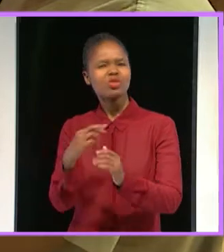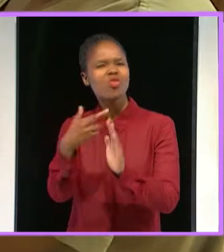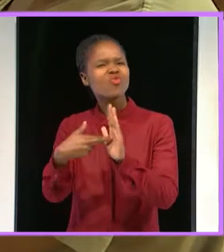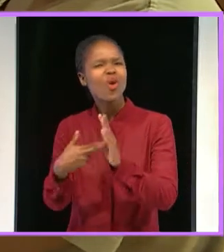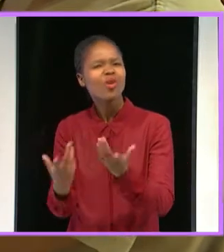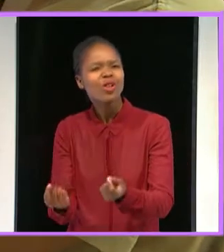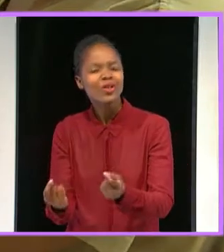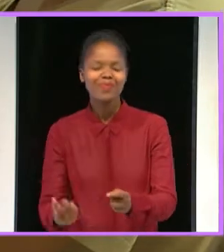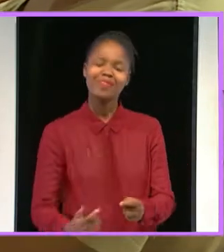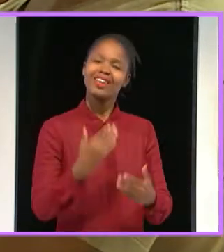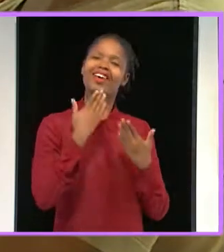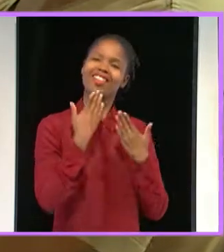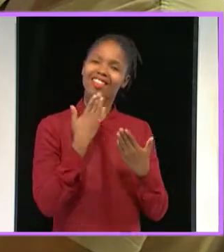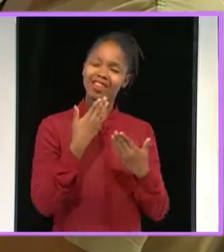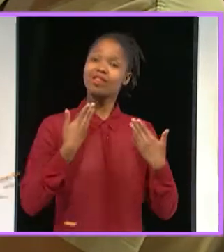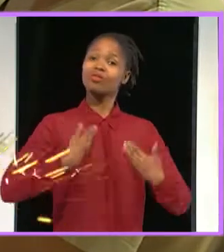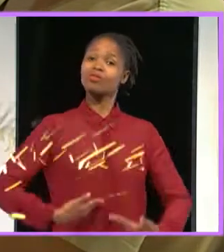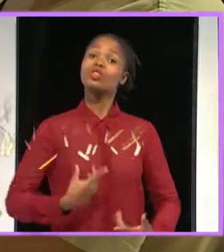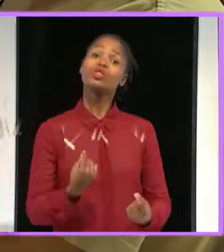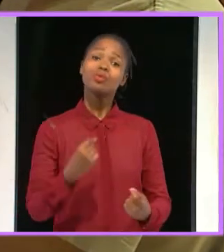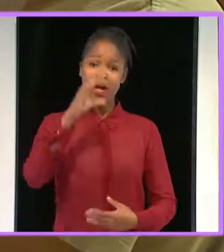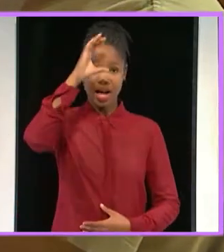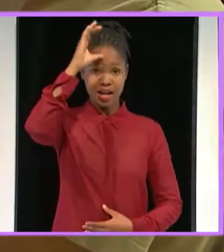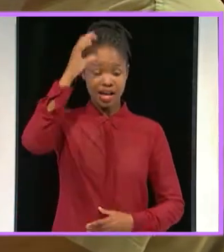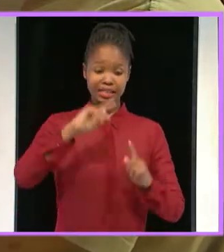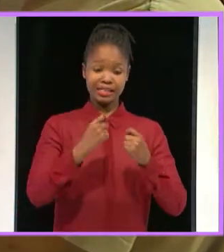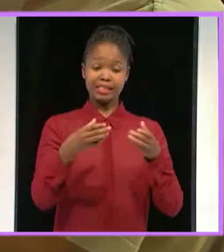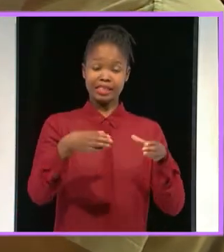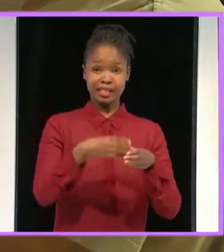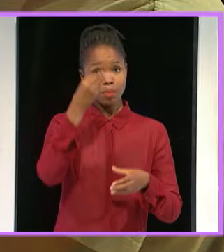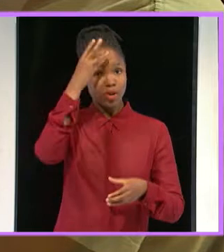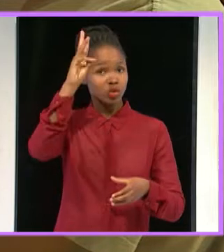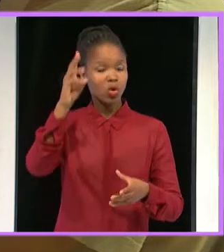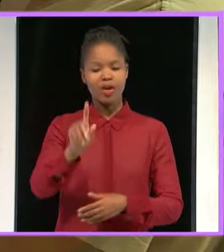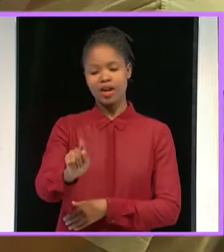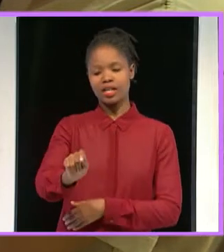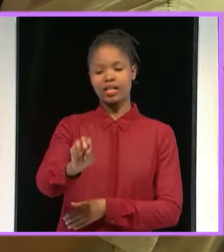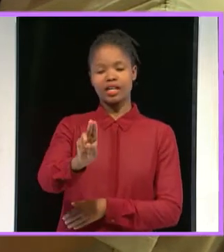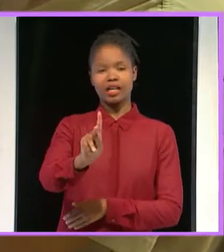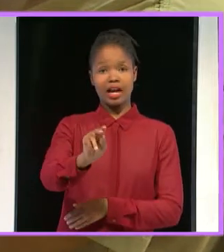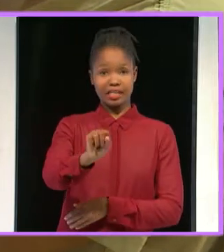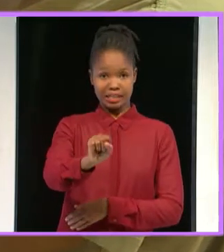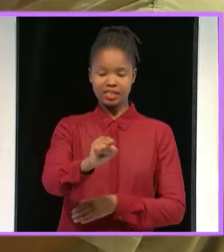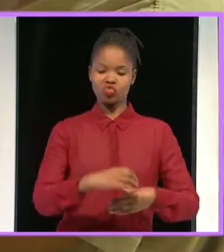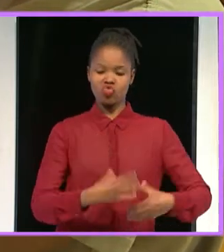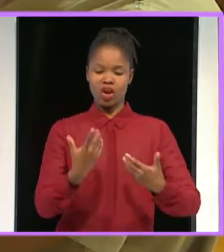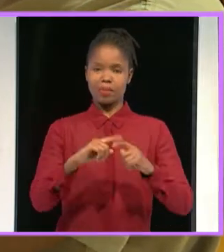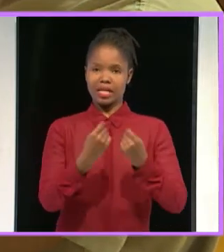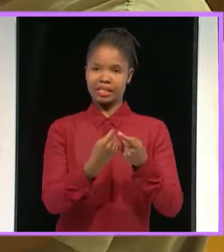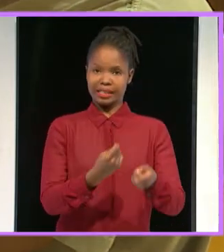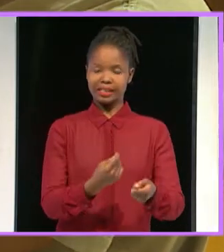Yes, hi. I am the coach of the Tuks wheelchair rugby team here at LC de Villiers in